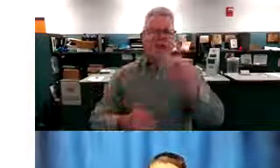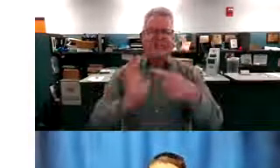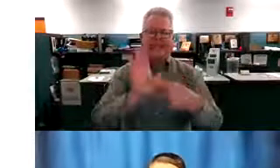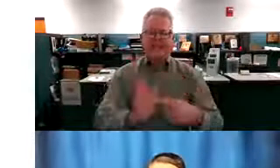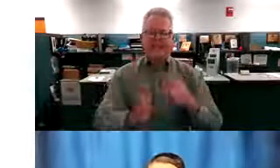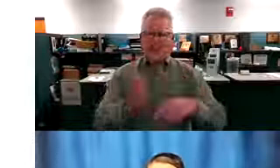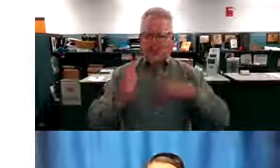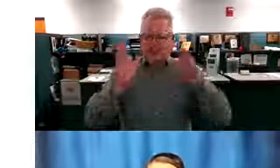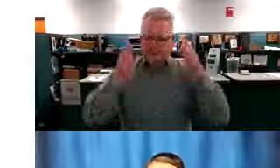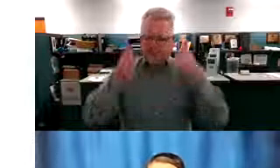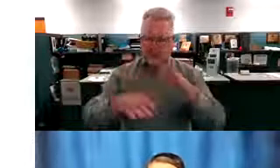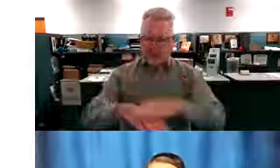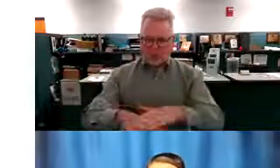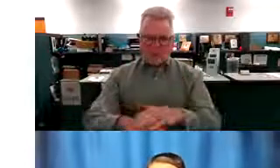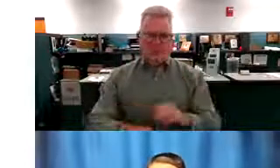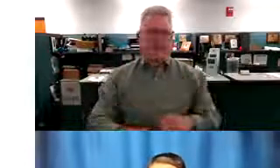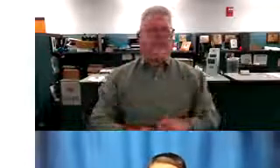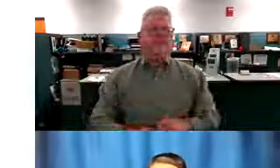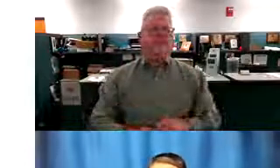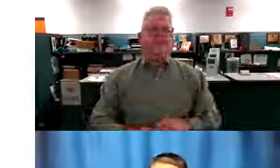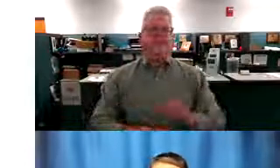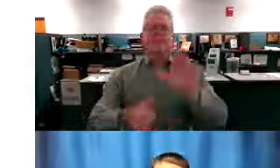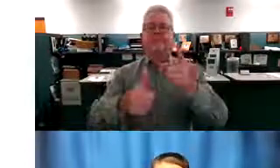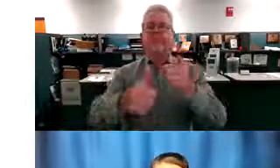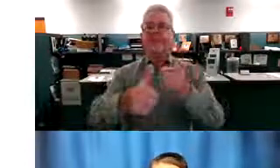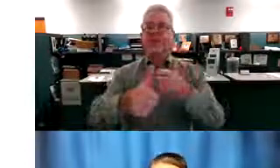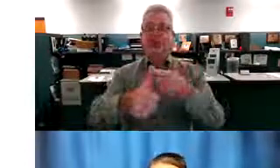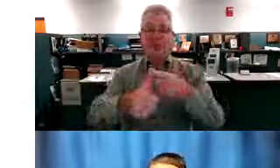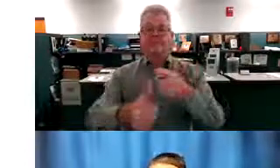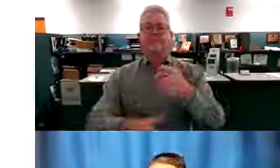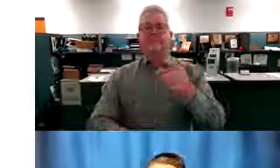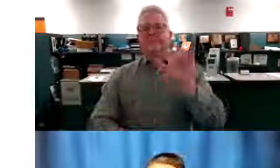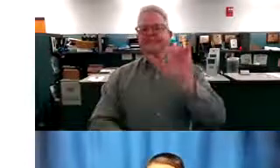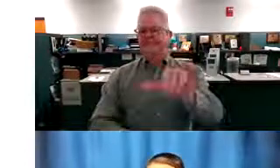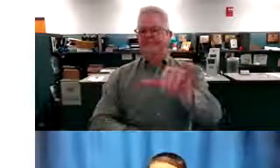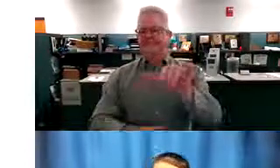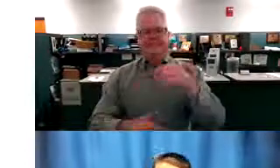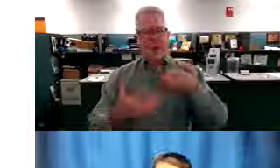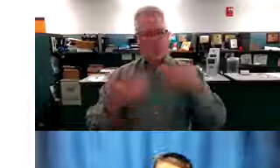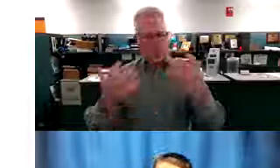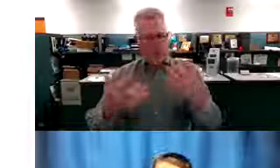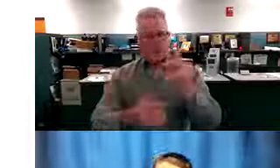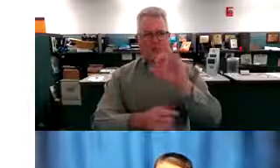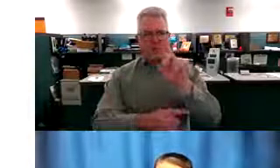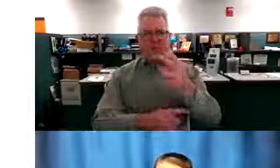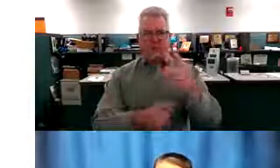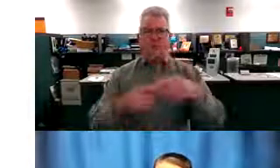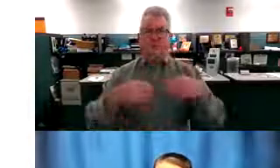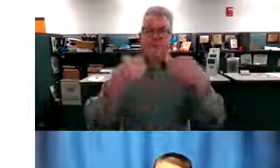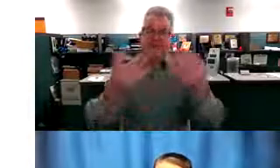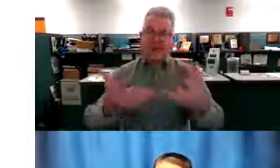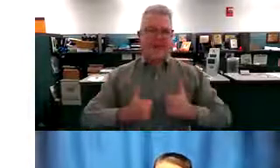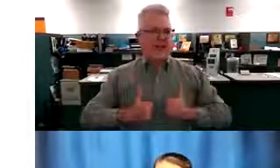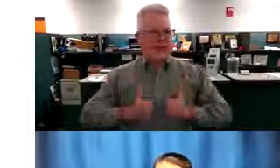we will talk about. And I think some example, we'll discuss that a little further. But first,